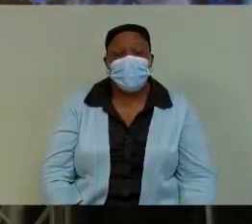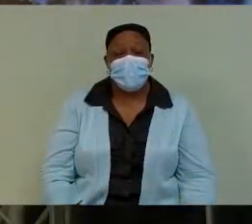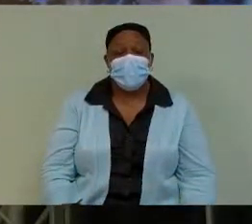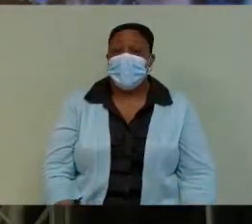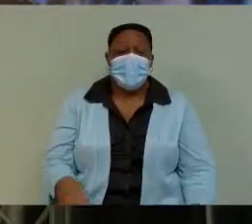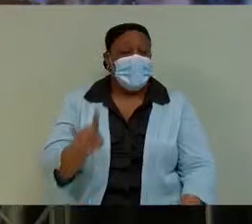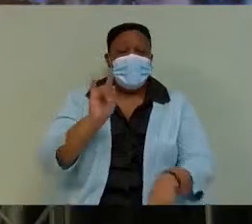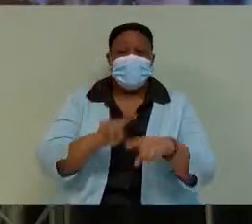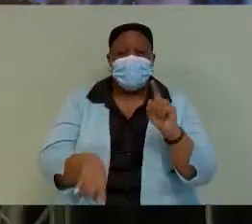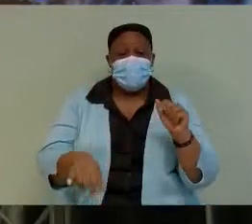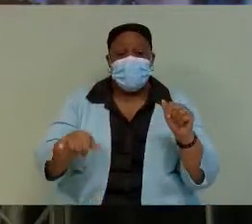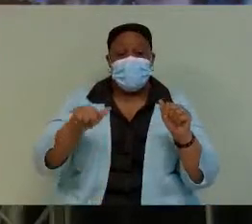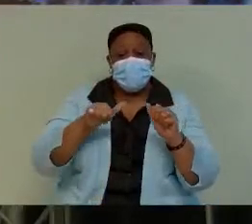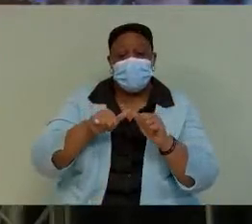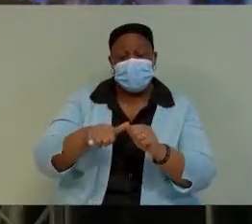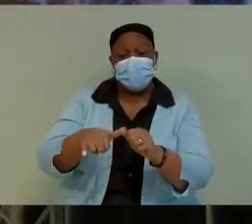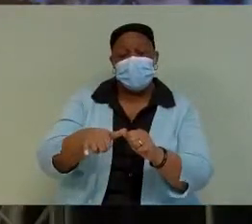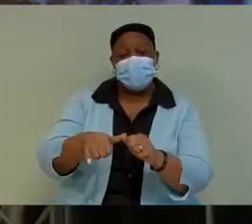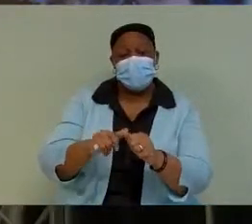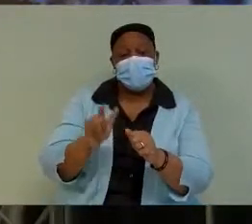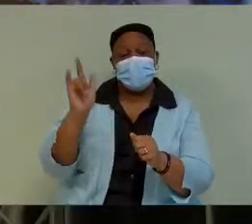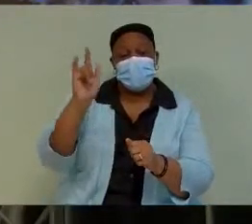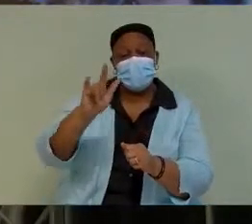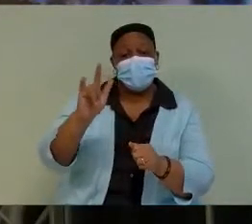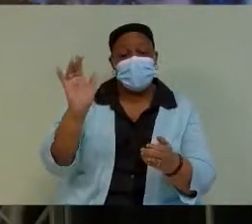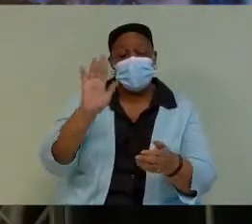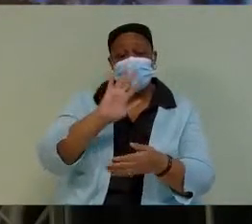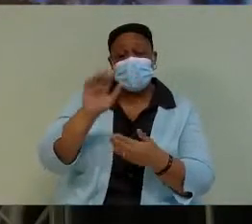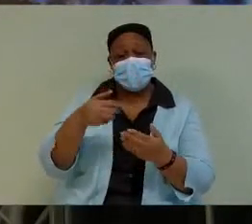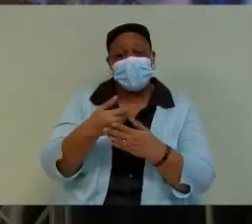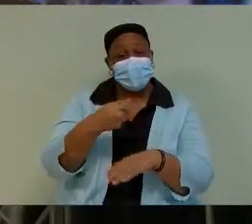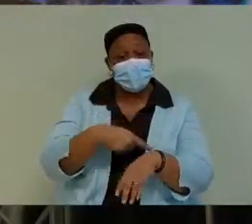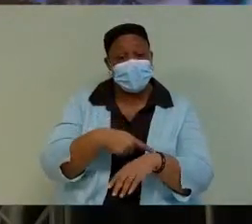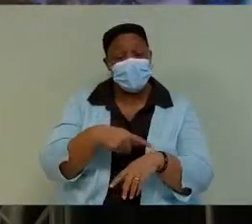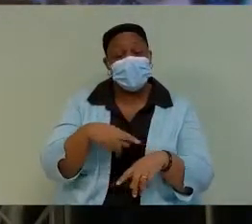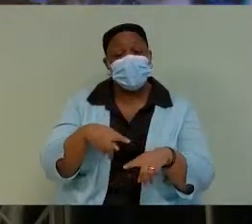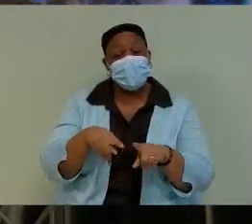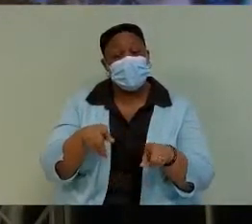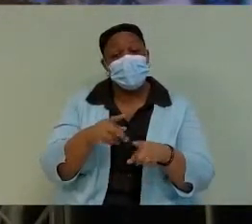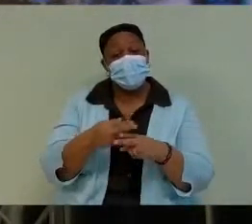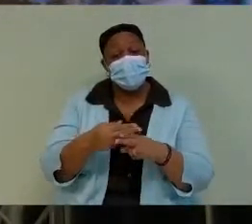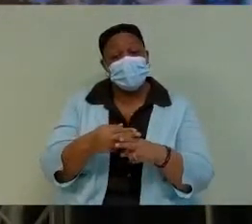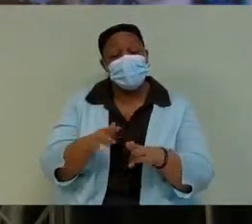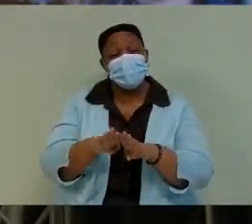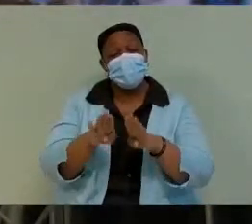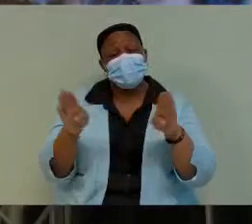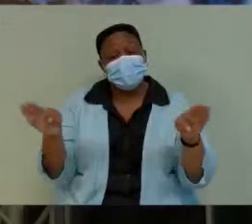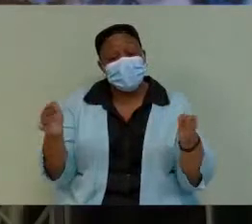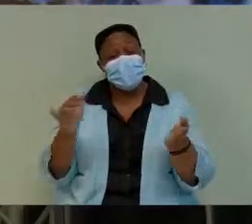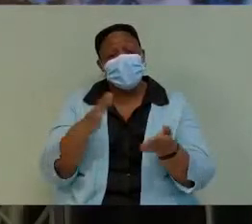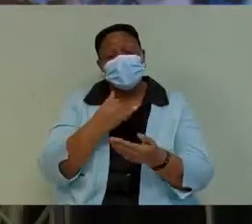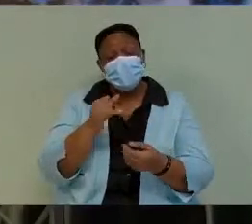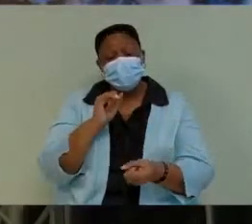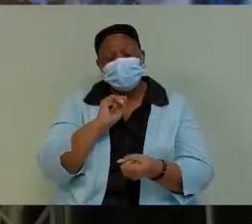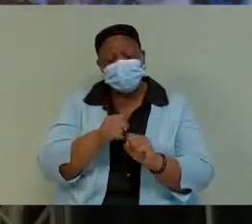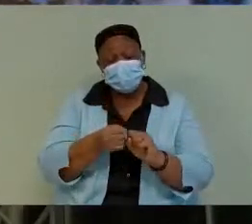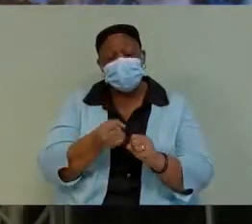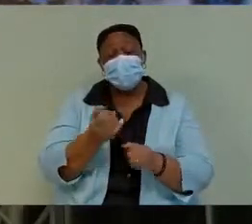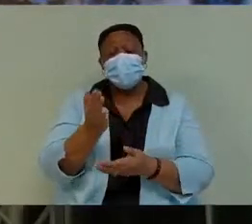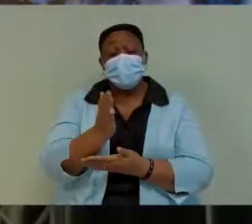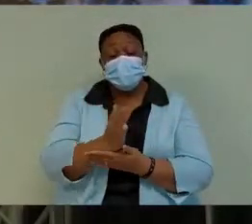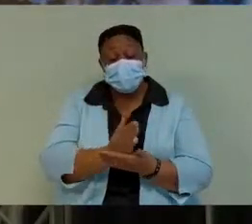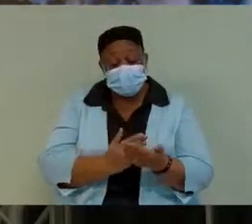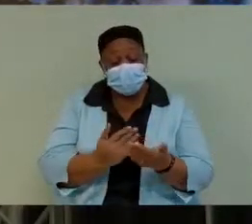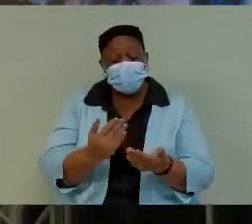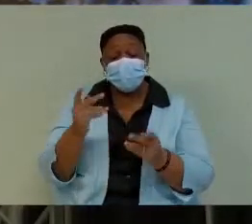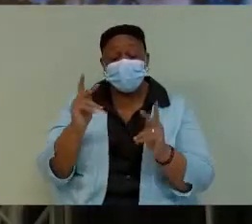forever because we can't stifle the country economically. So at some point in time, we're going to be opening our borders. And so I don't believe that it's